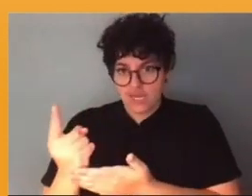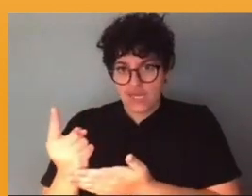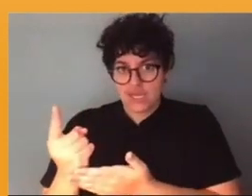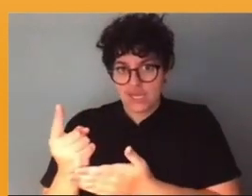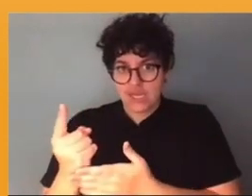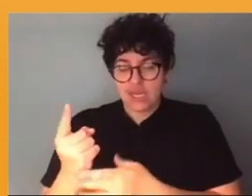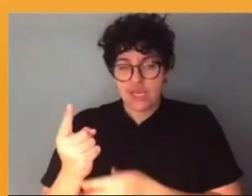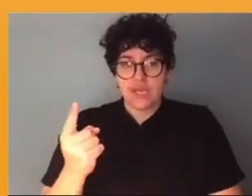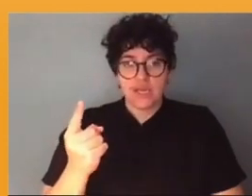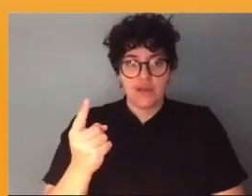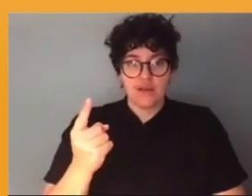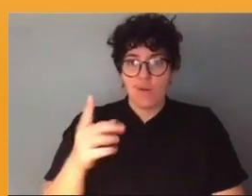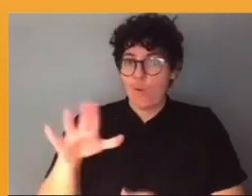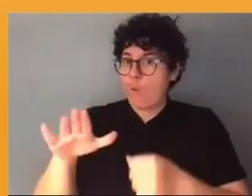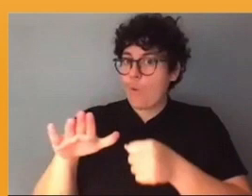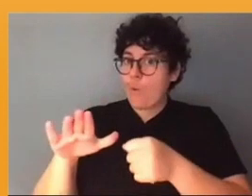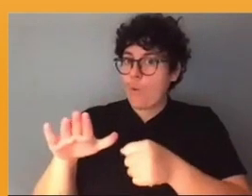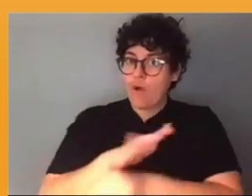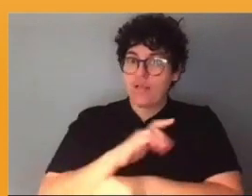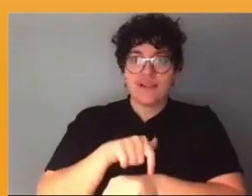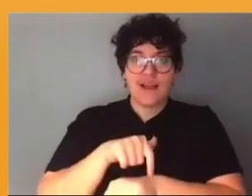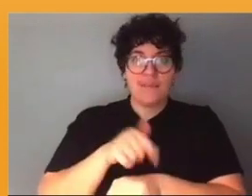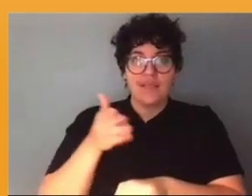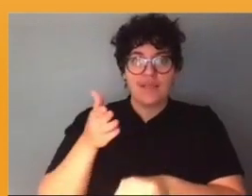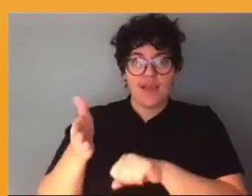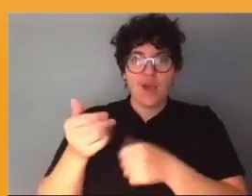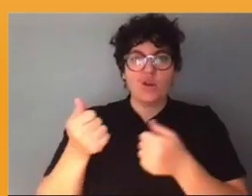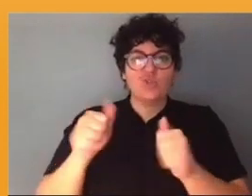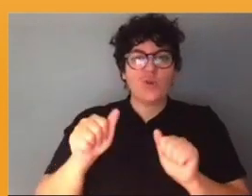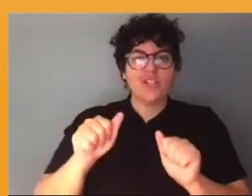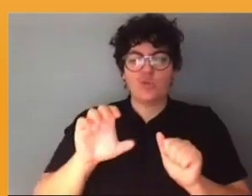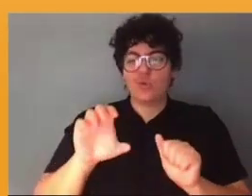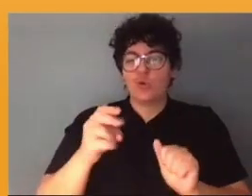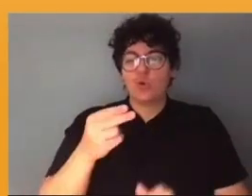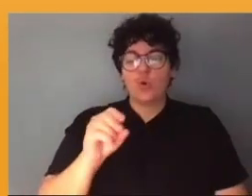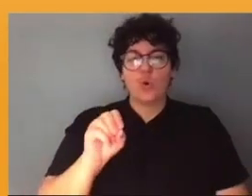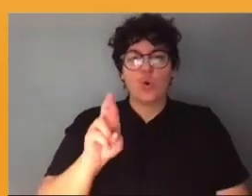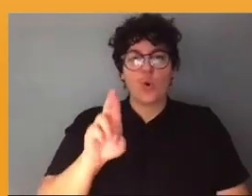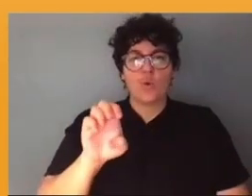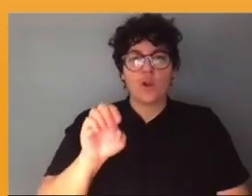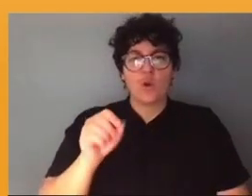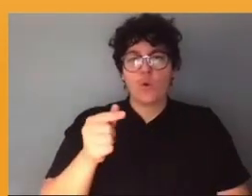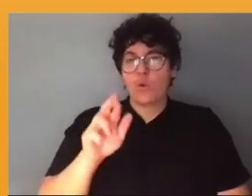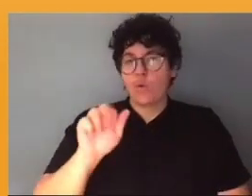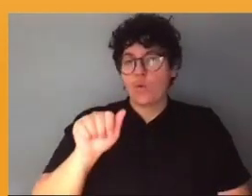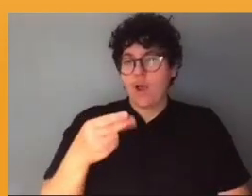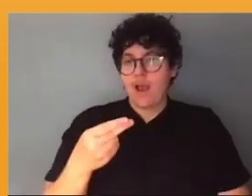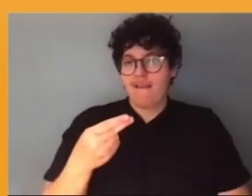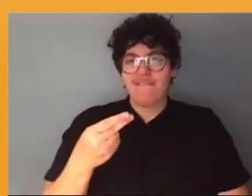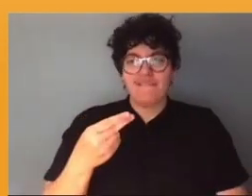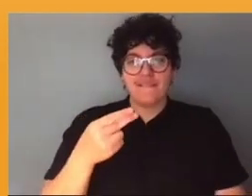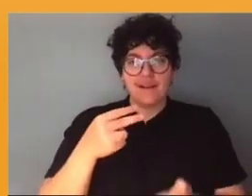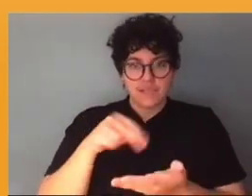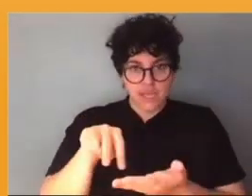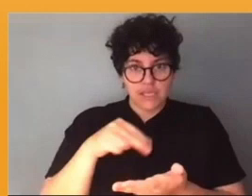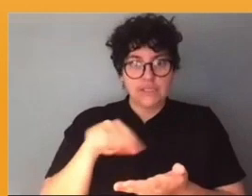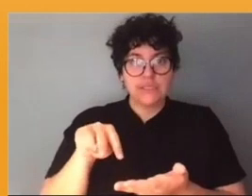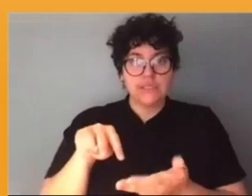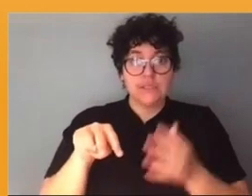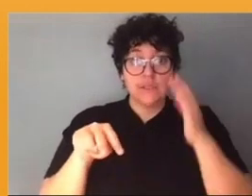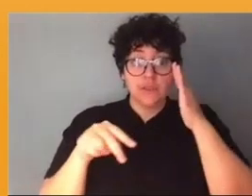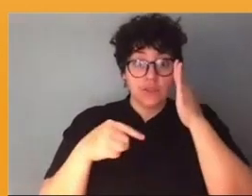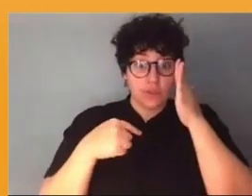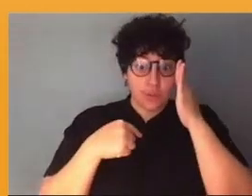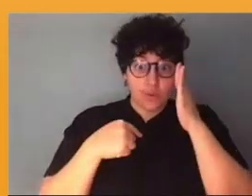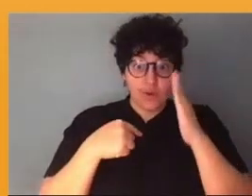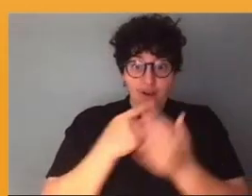to choreograph one dance. And I listened to